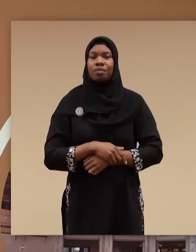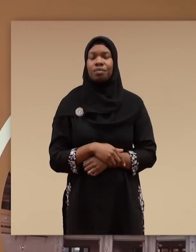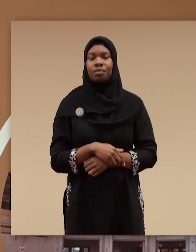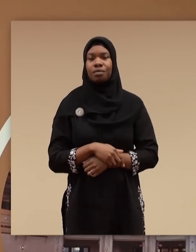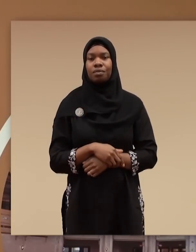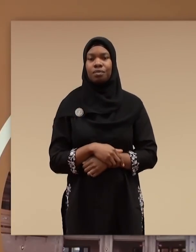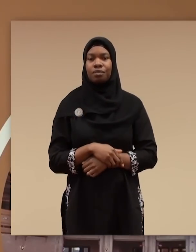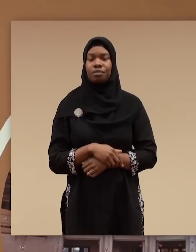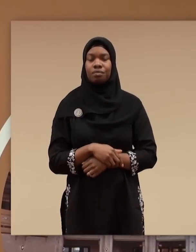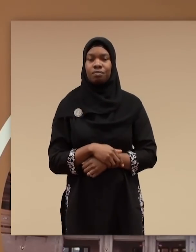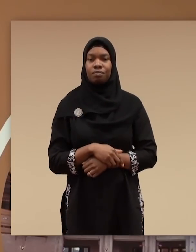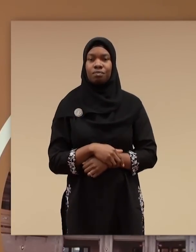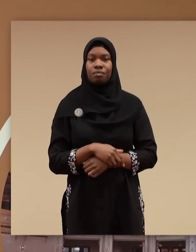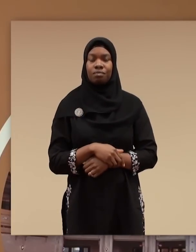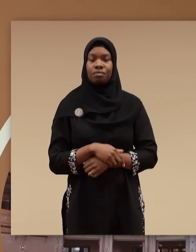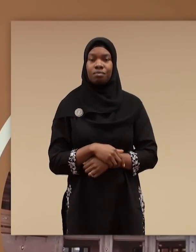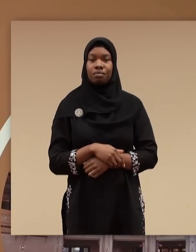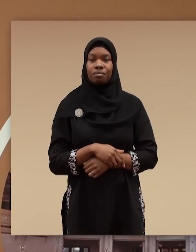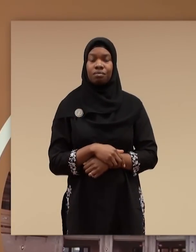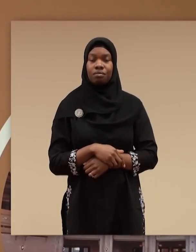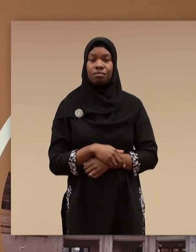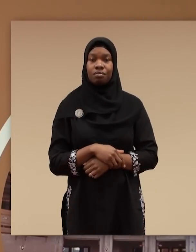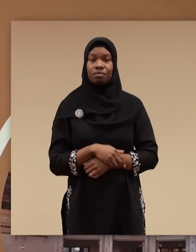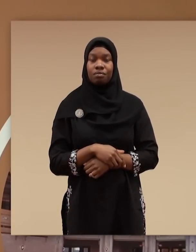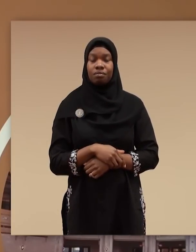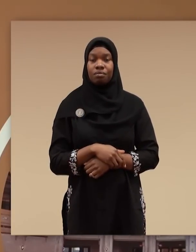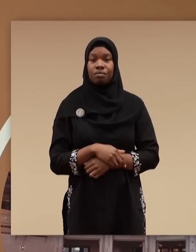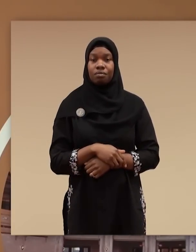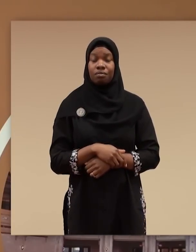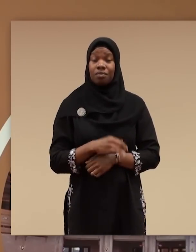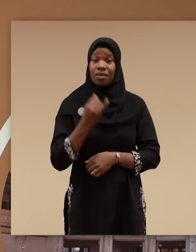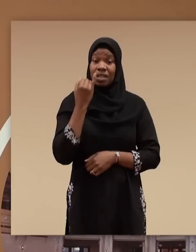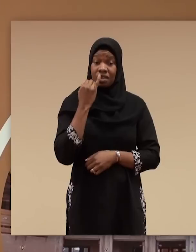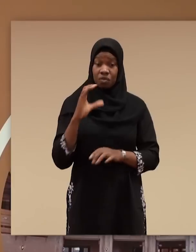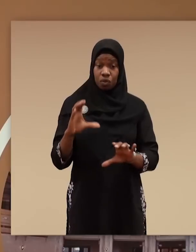That helps a lot to get the message across.